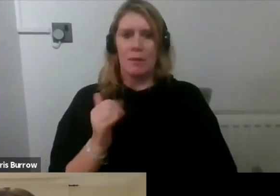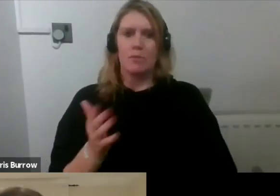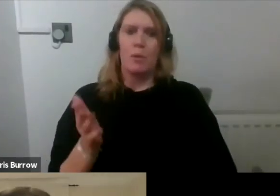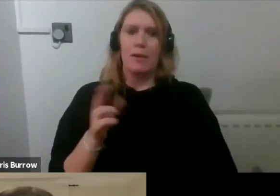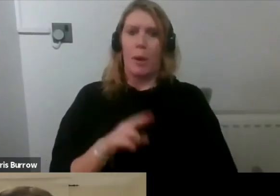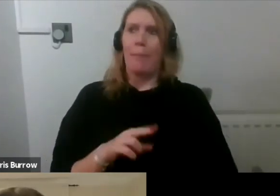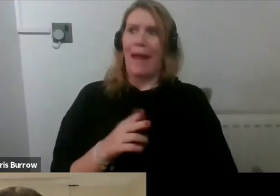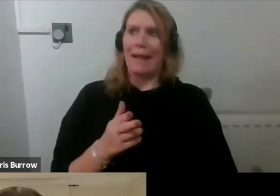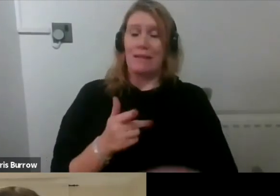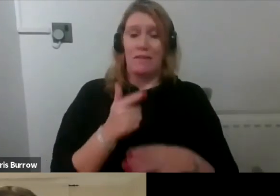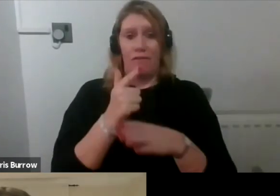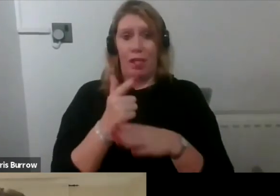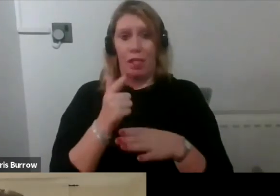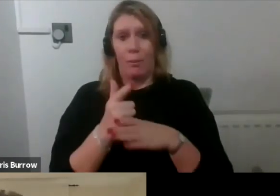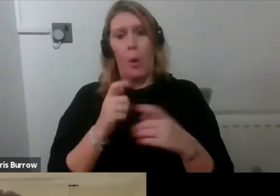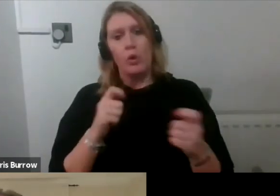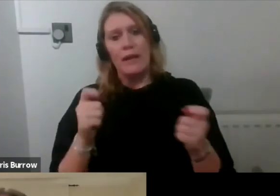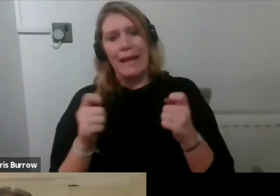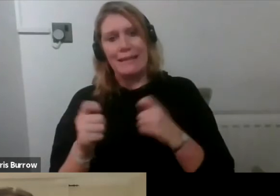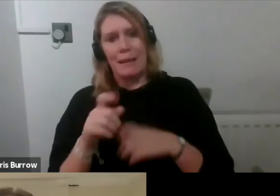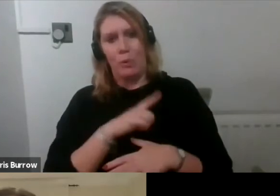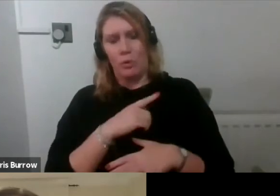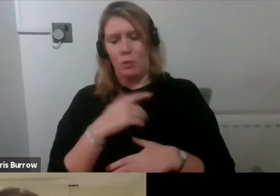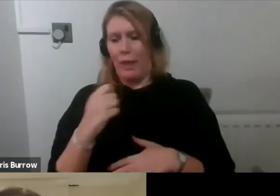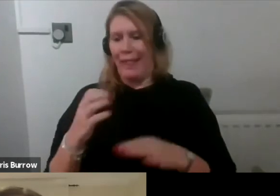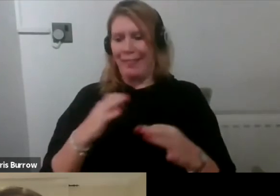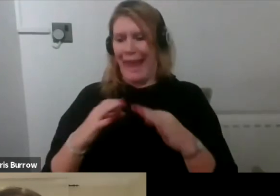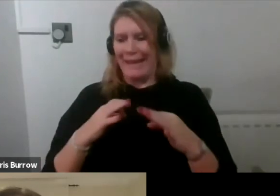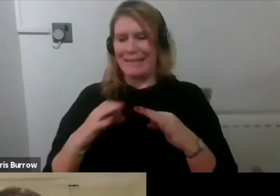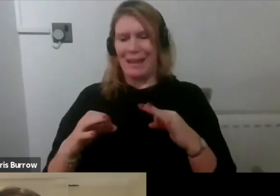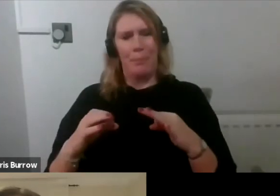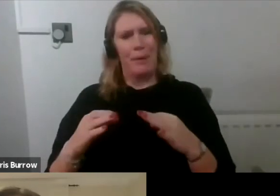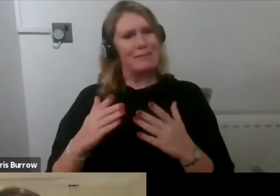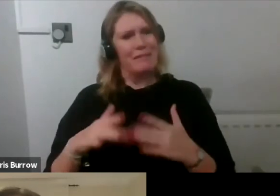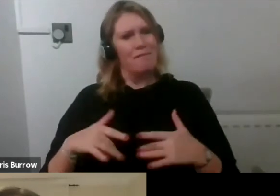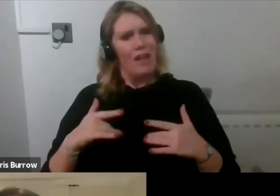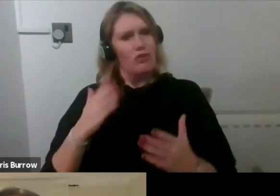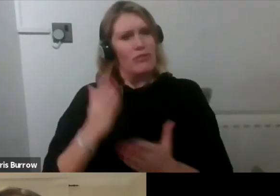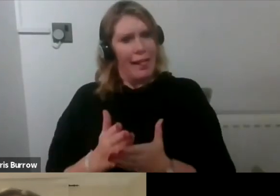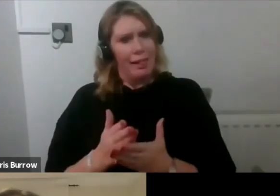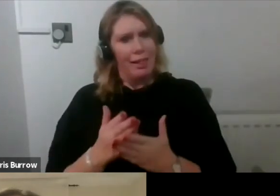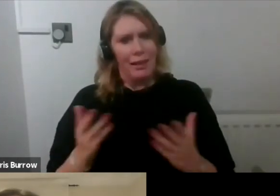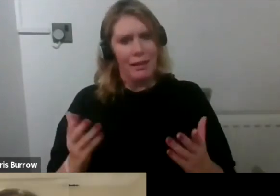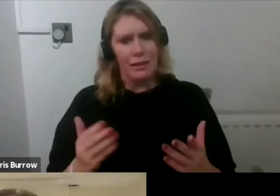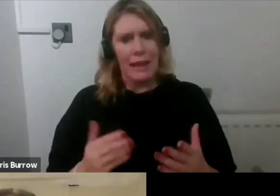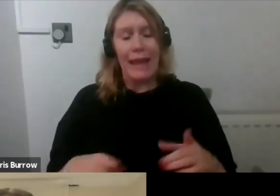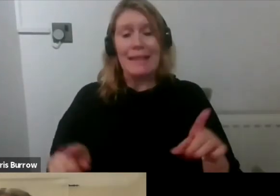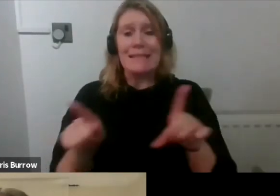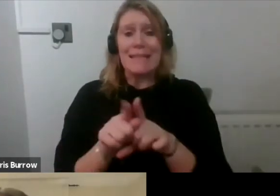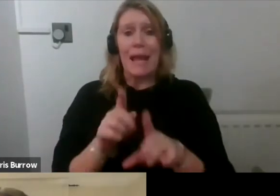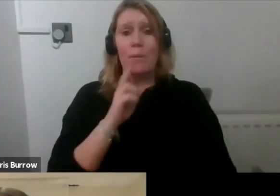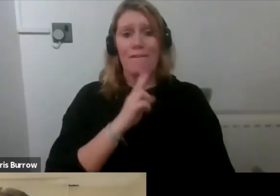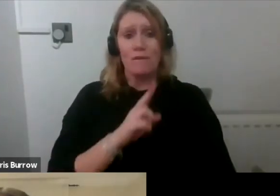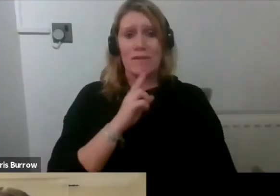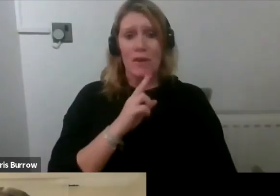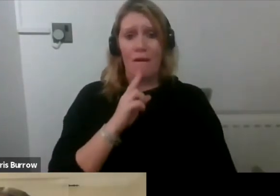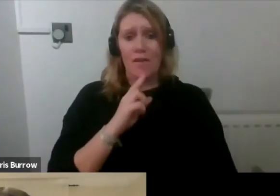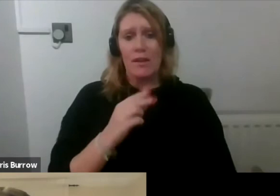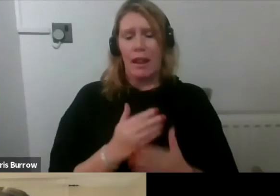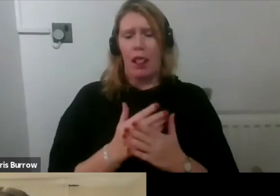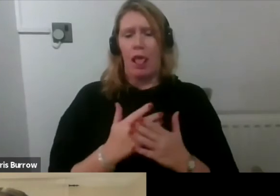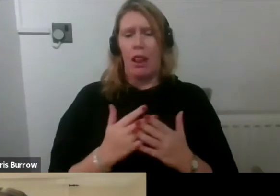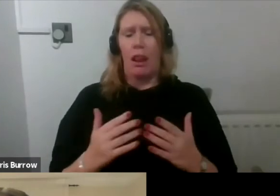or re-edit something because it didn't quite work with the actor we had. We get a real person to do it instead. Same with the voiceovers. I had loads of voiceovers